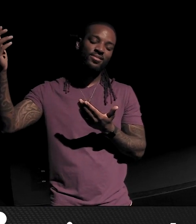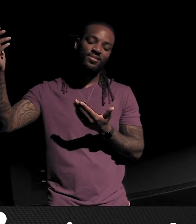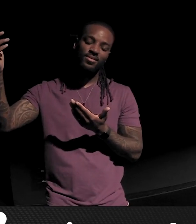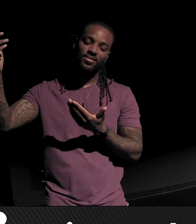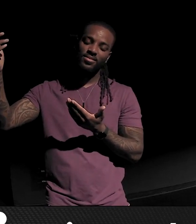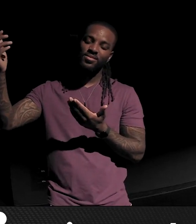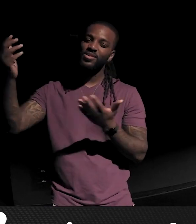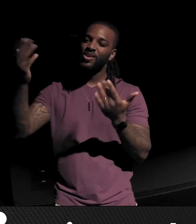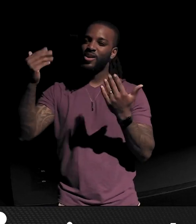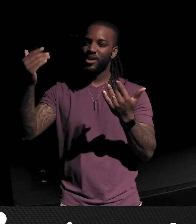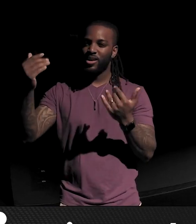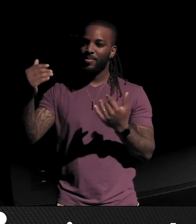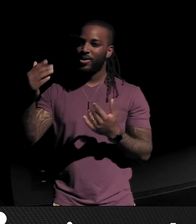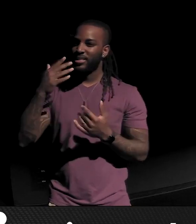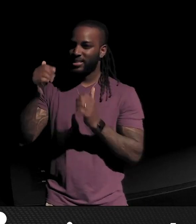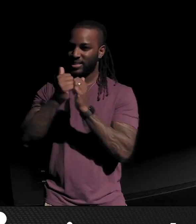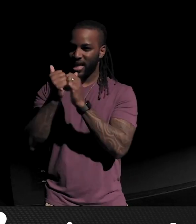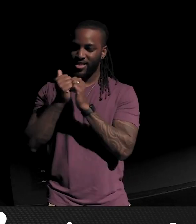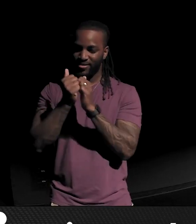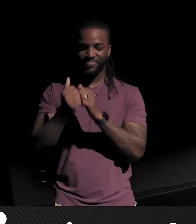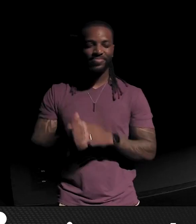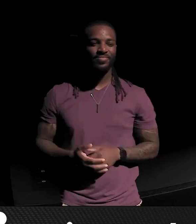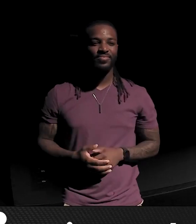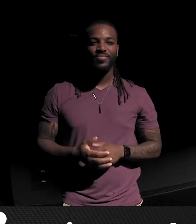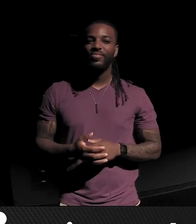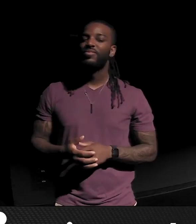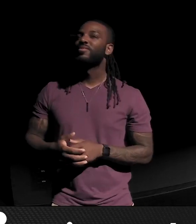Come on, let's sing. All hail.